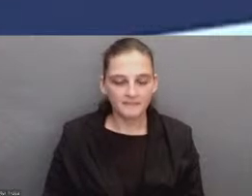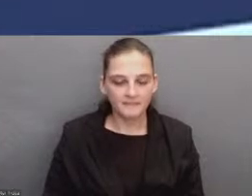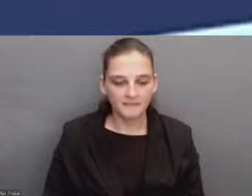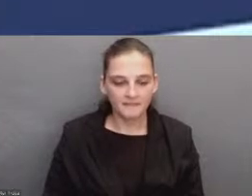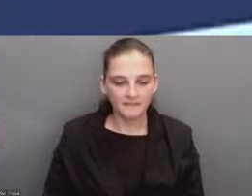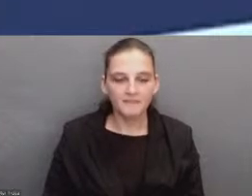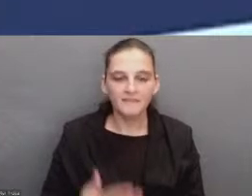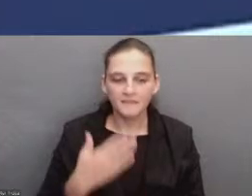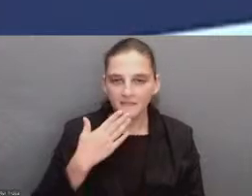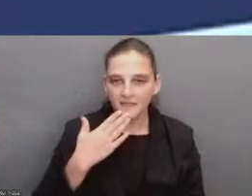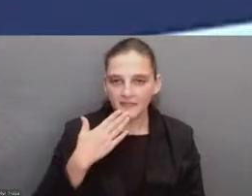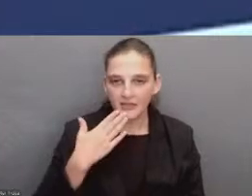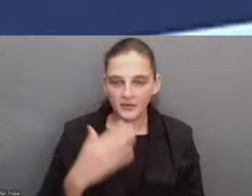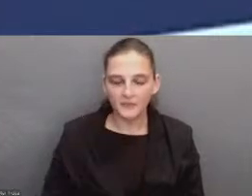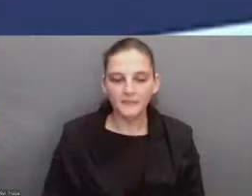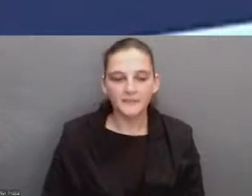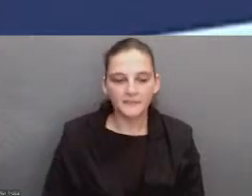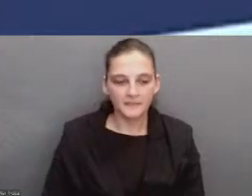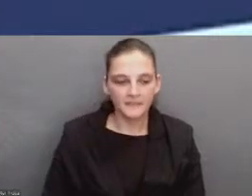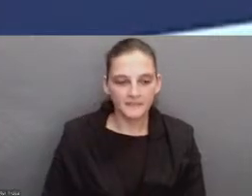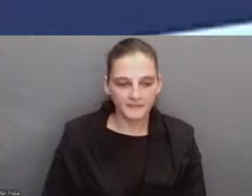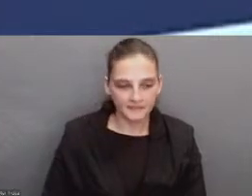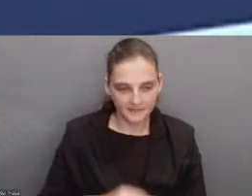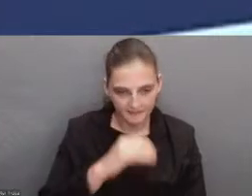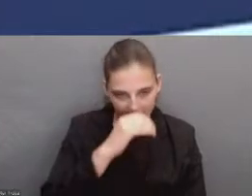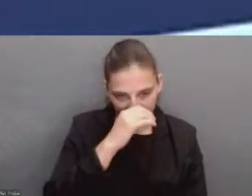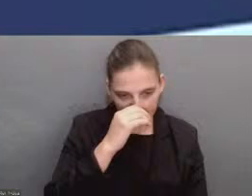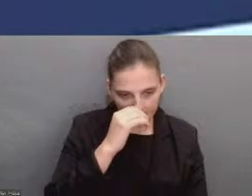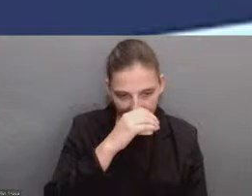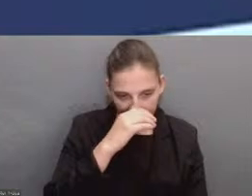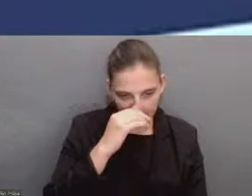Thank you so much. Thank